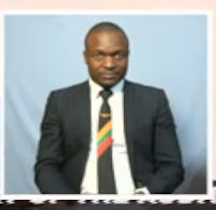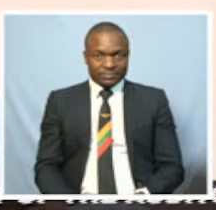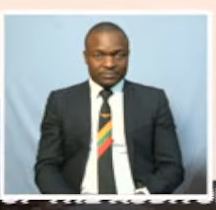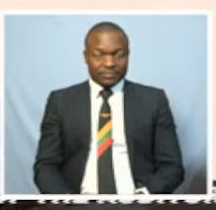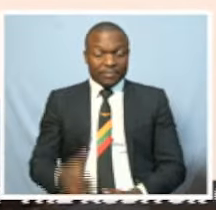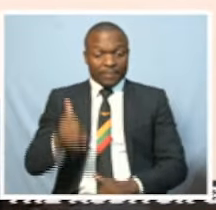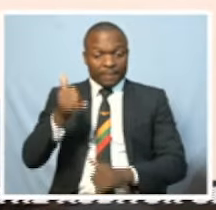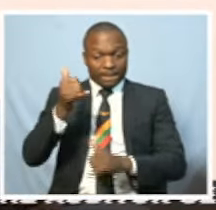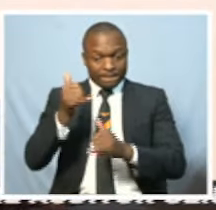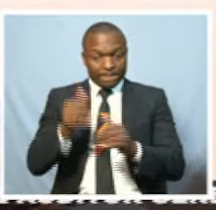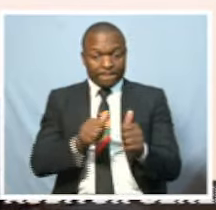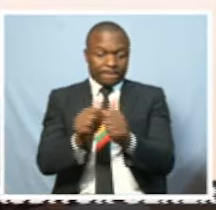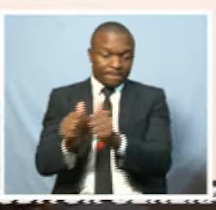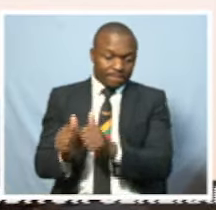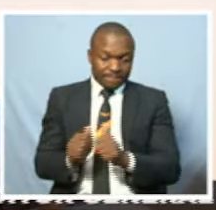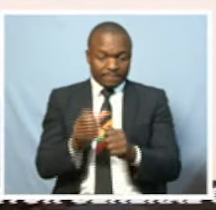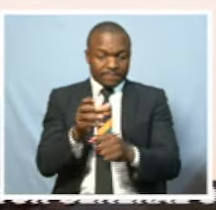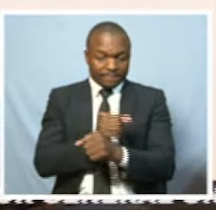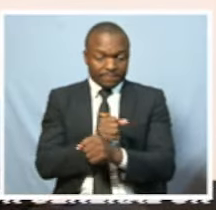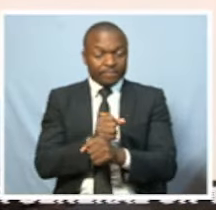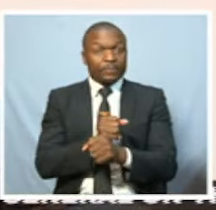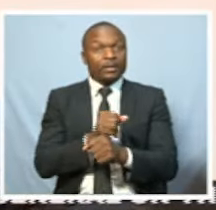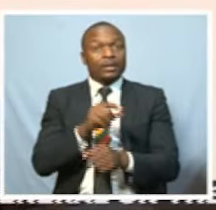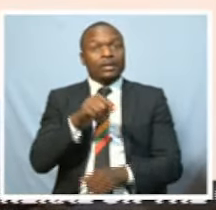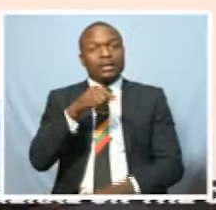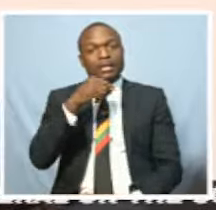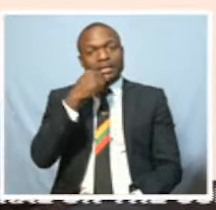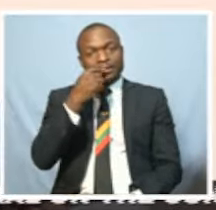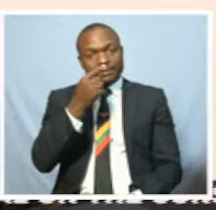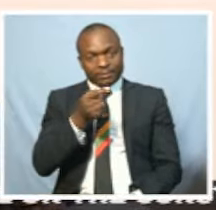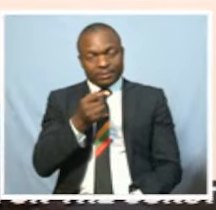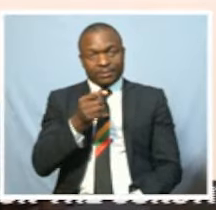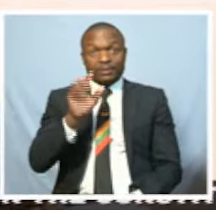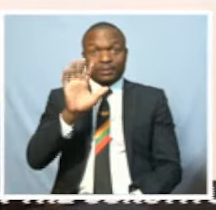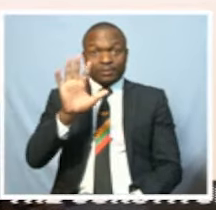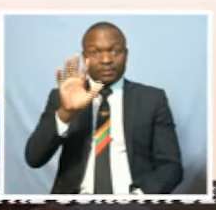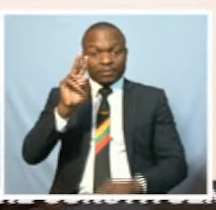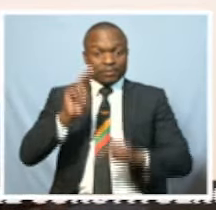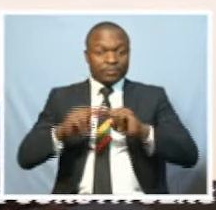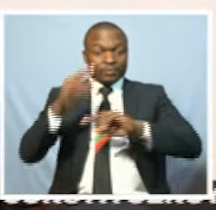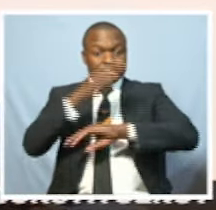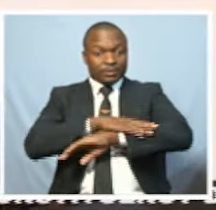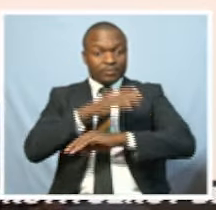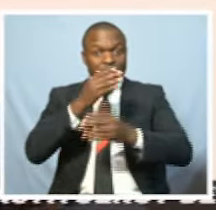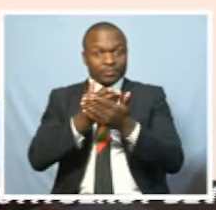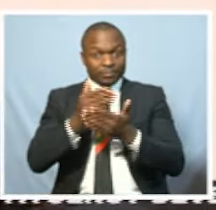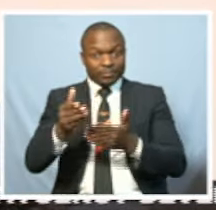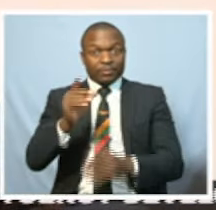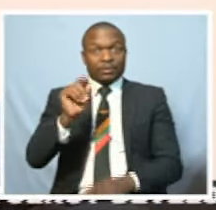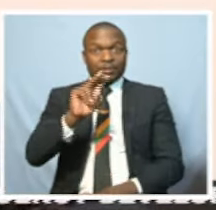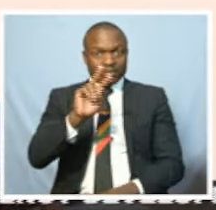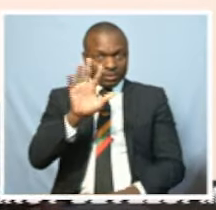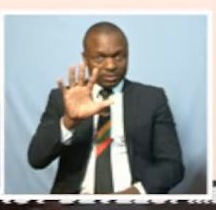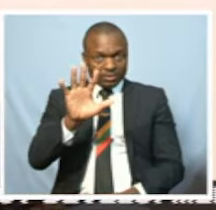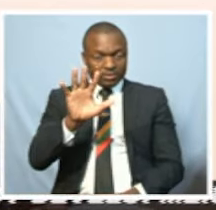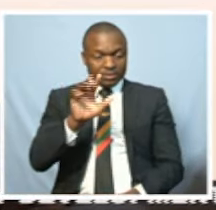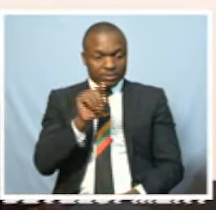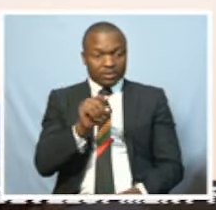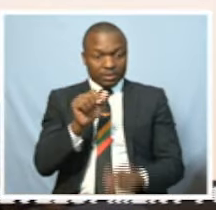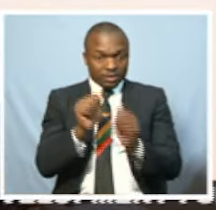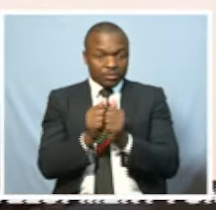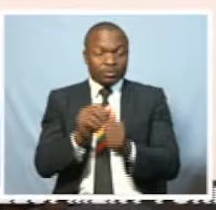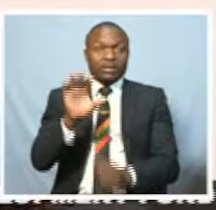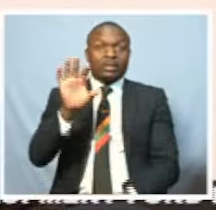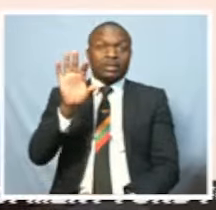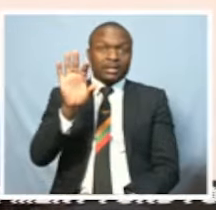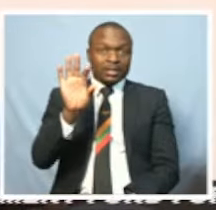Then last on action taken, which says 5 desks have been procured in 2025. Then where I say with